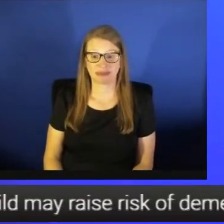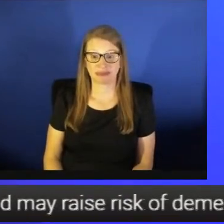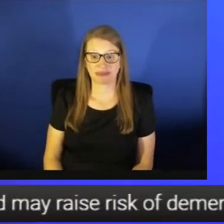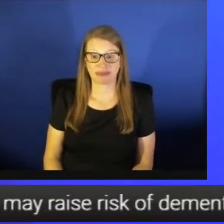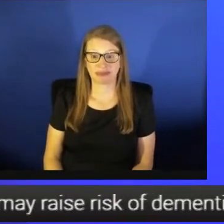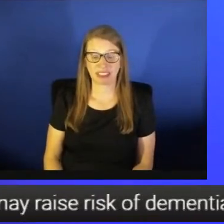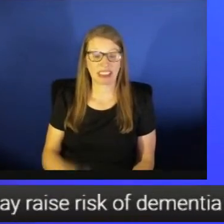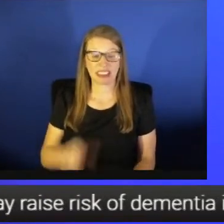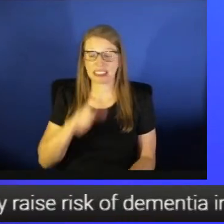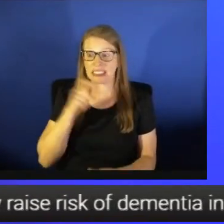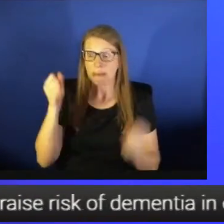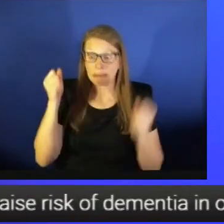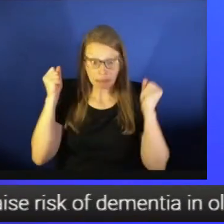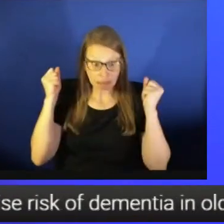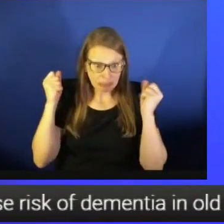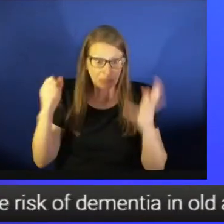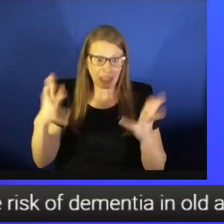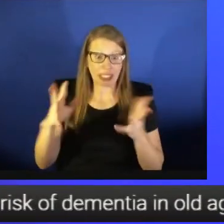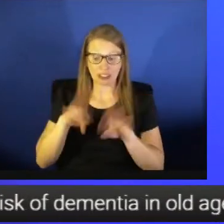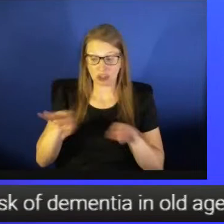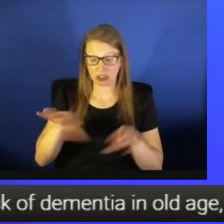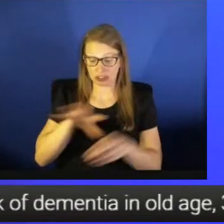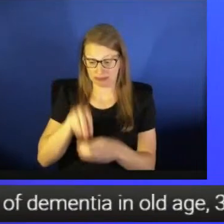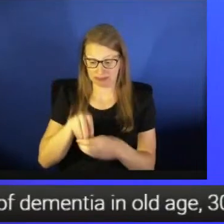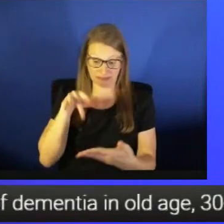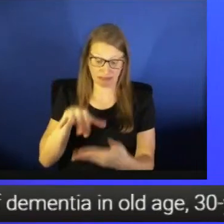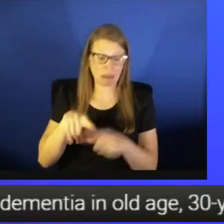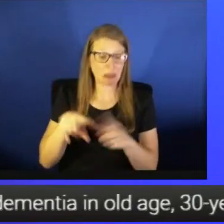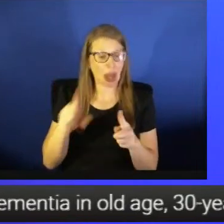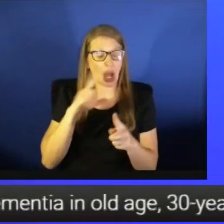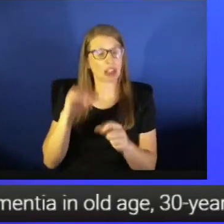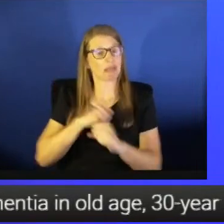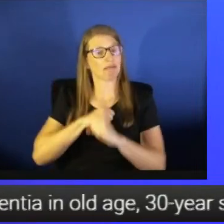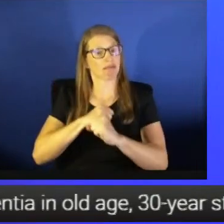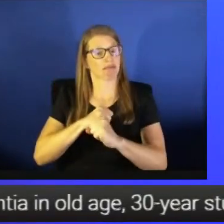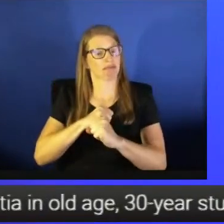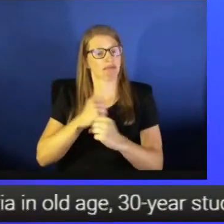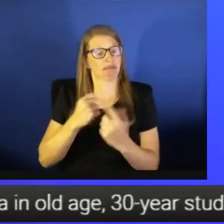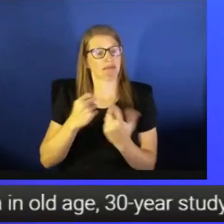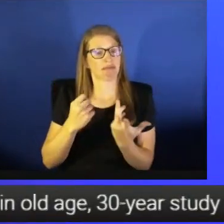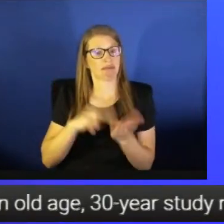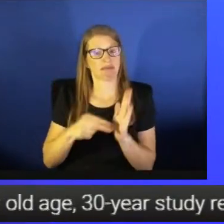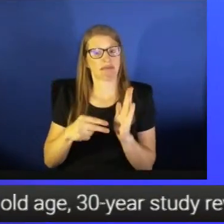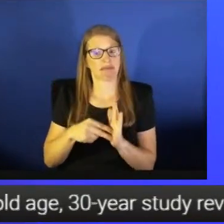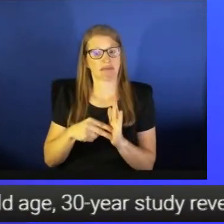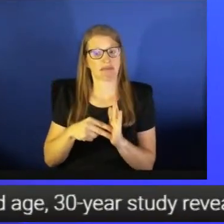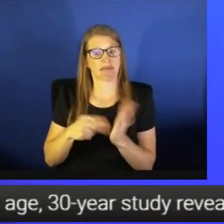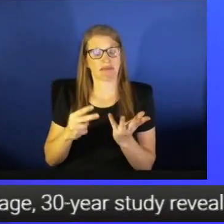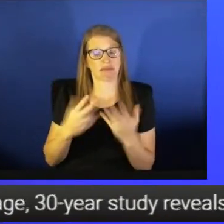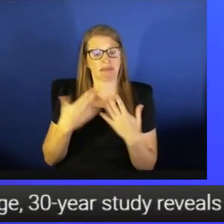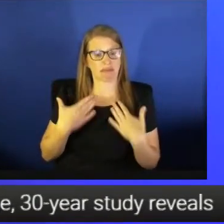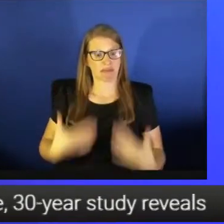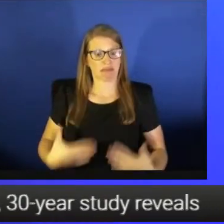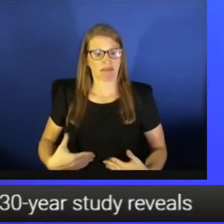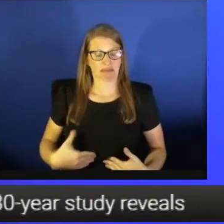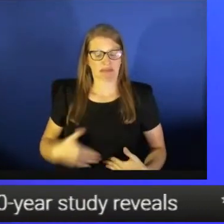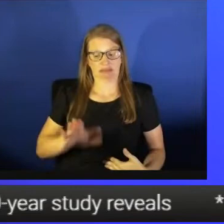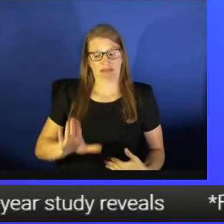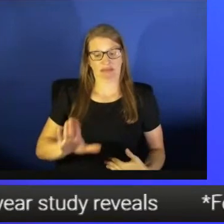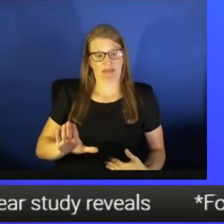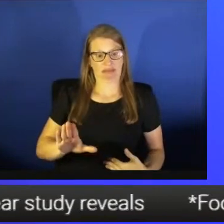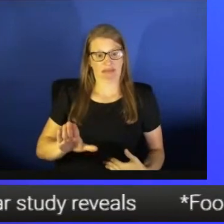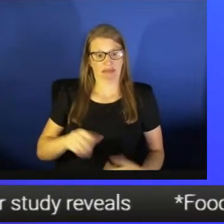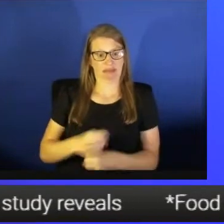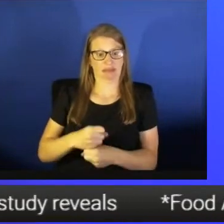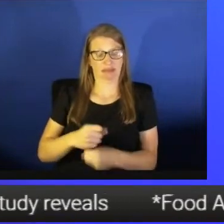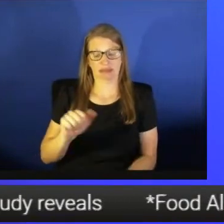trials, but it did look like it was protective and immunogenic. That means children make antibodies when they're vaccinated, and